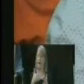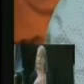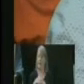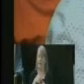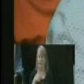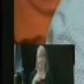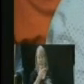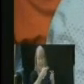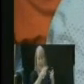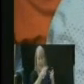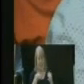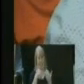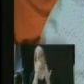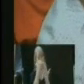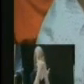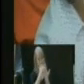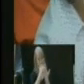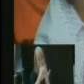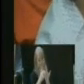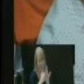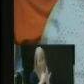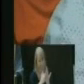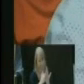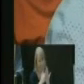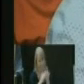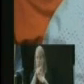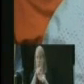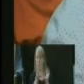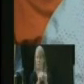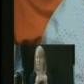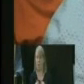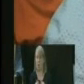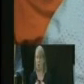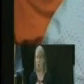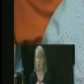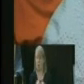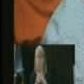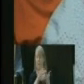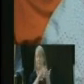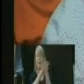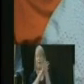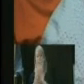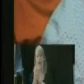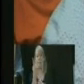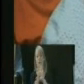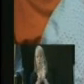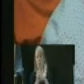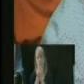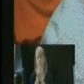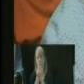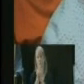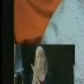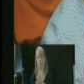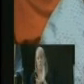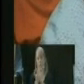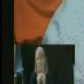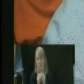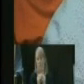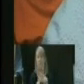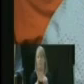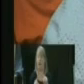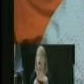agenda. But those meetings also turned into 2.5, 3-hour meetings, but in a very good